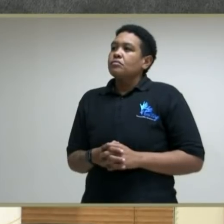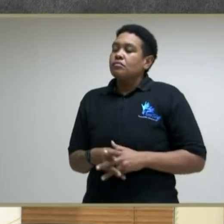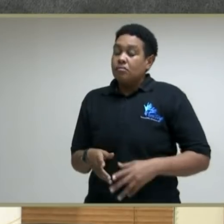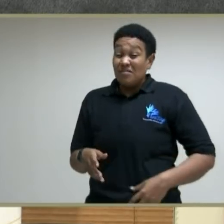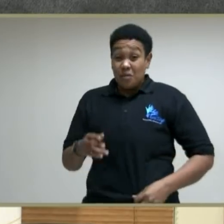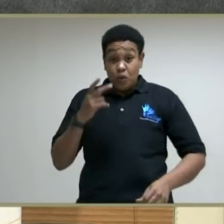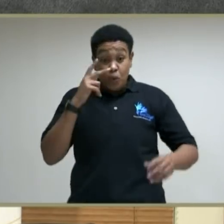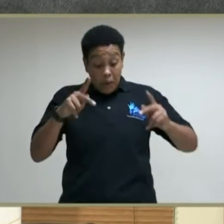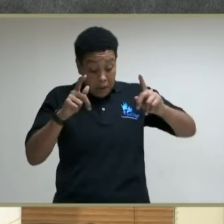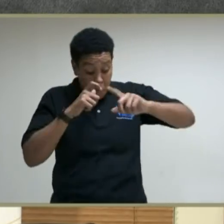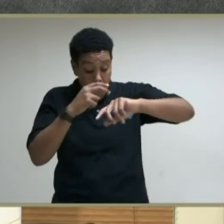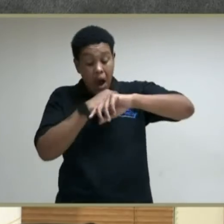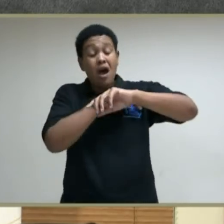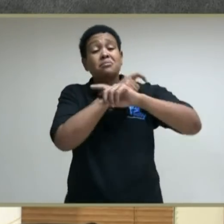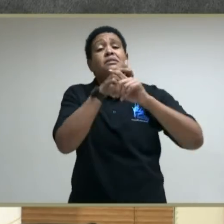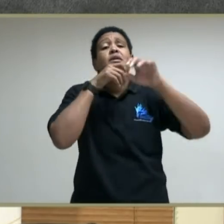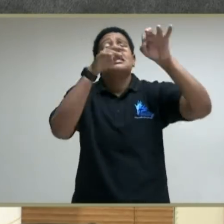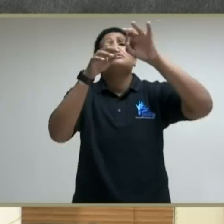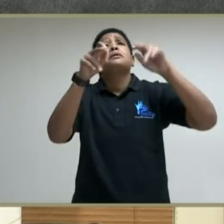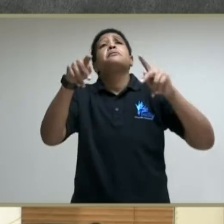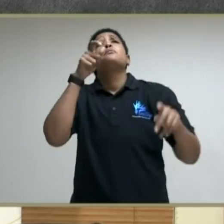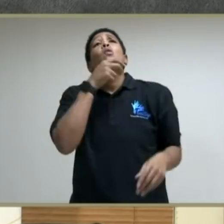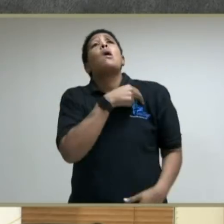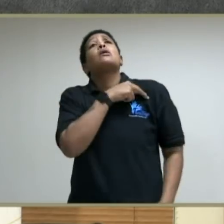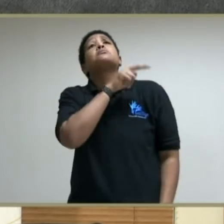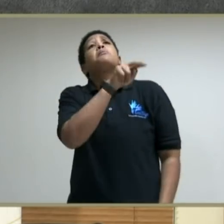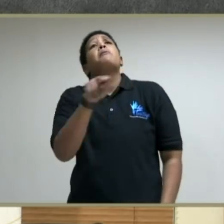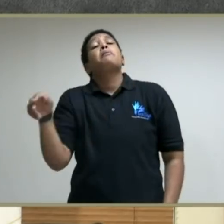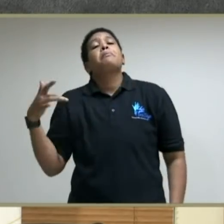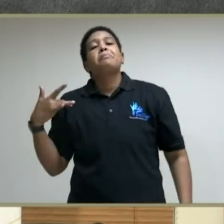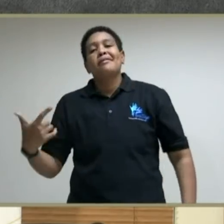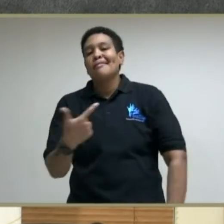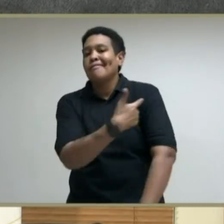in hospitals are unvaccinated.